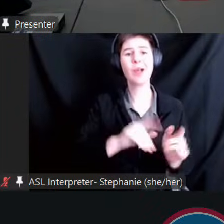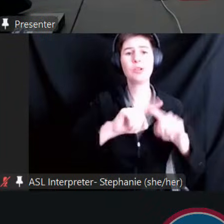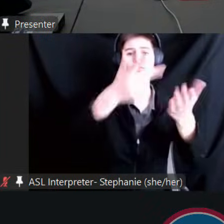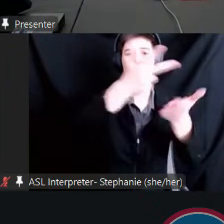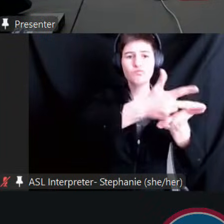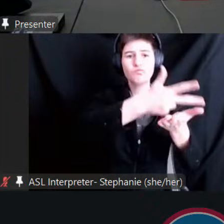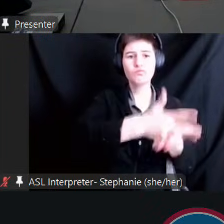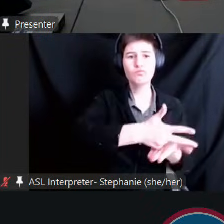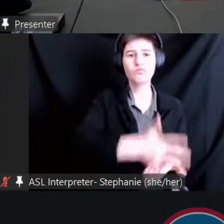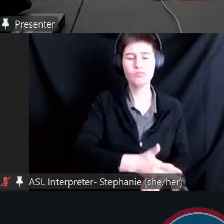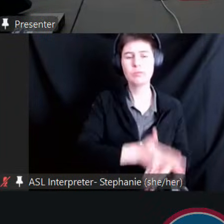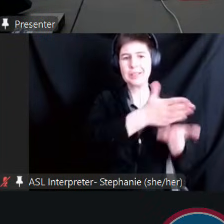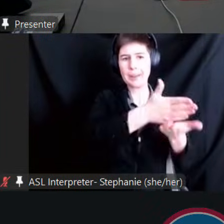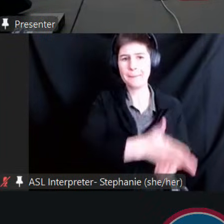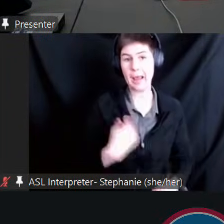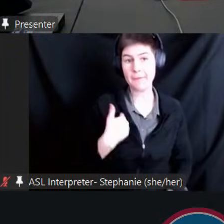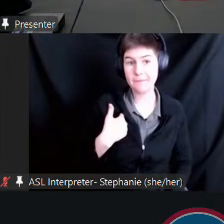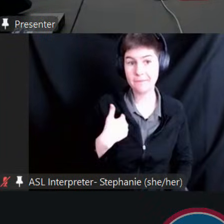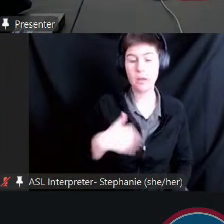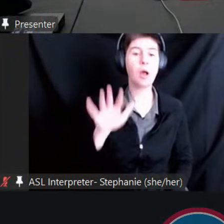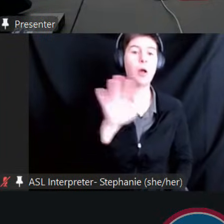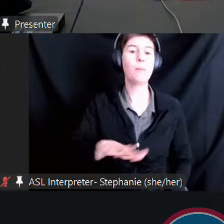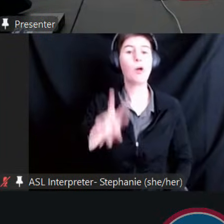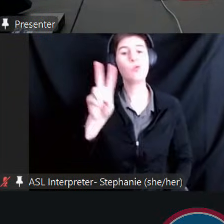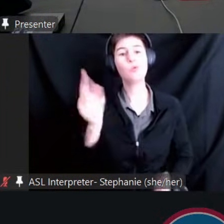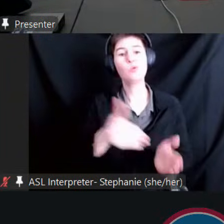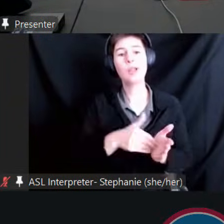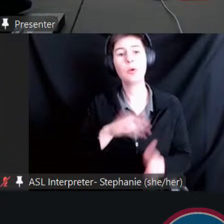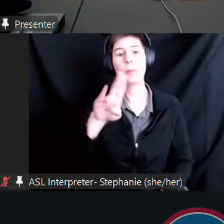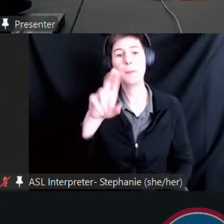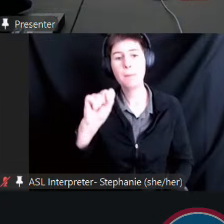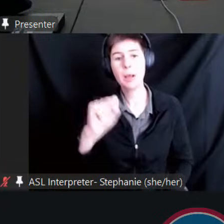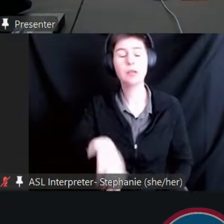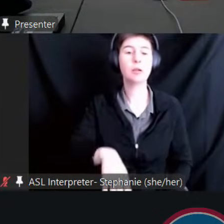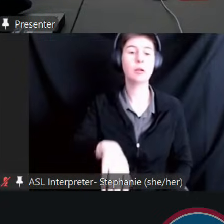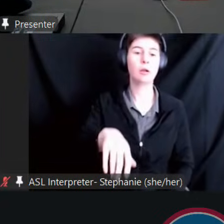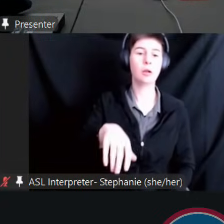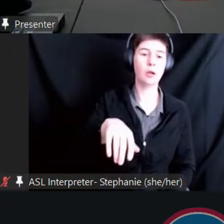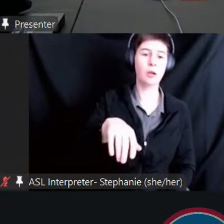almost 2,000 buses, and 3,400 bus operators.